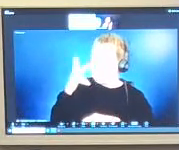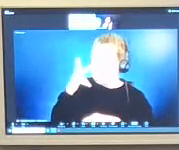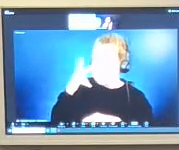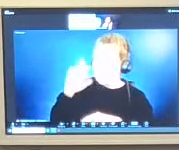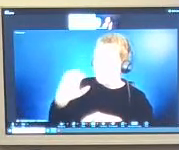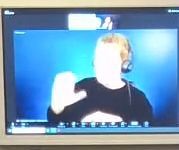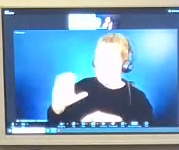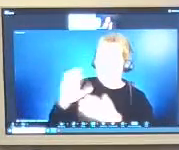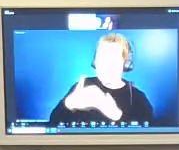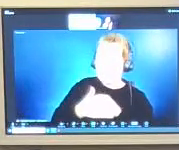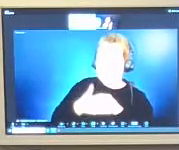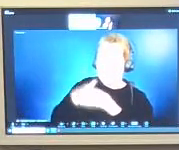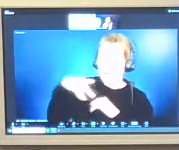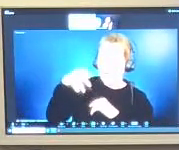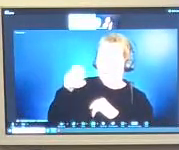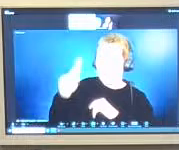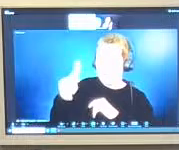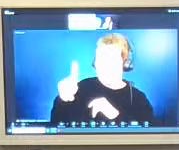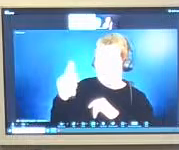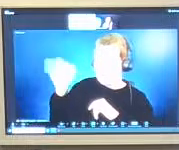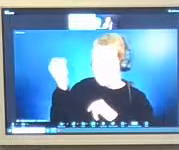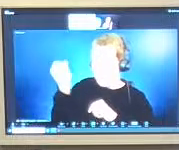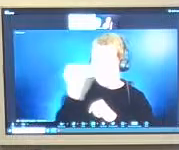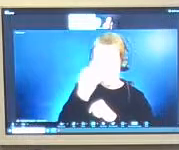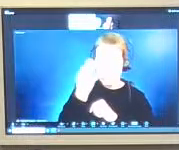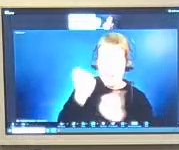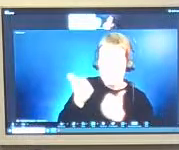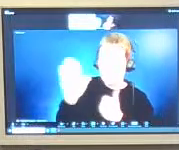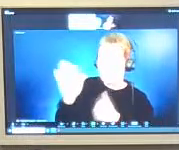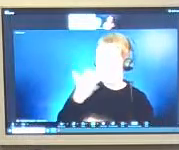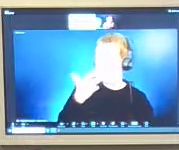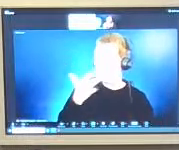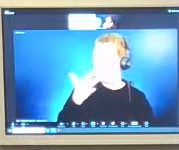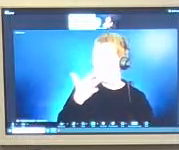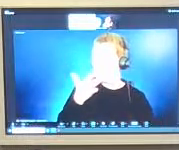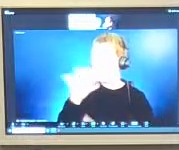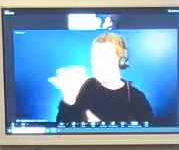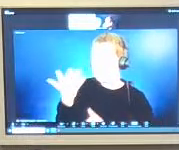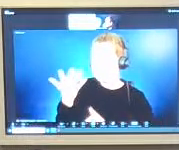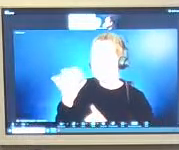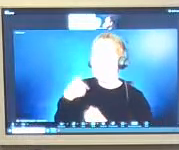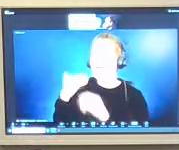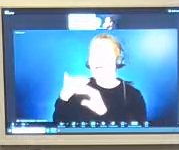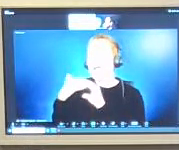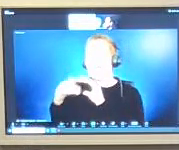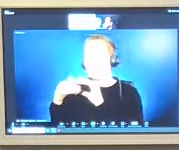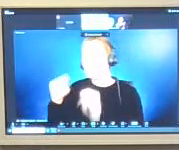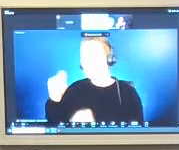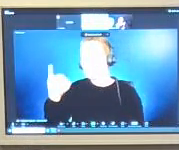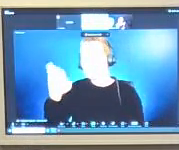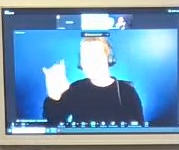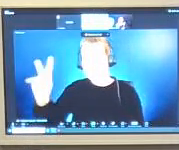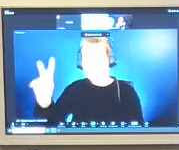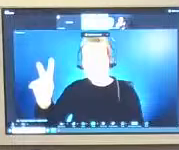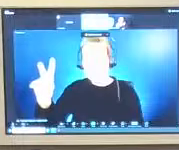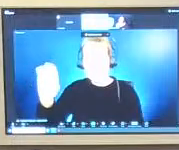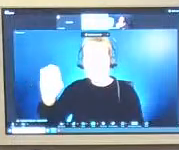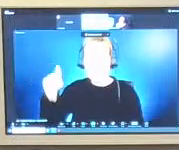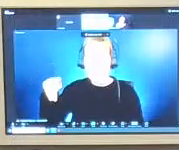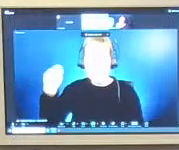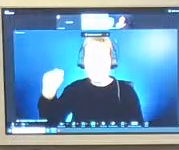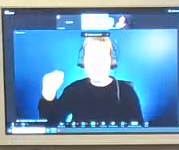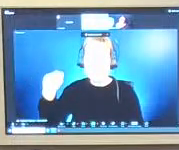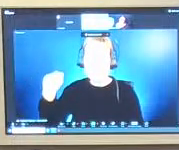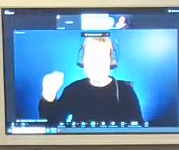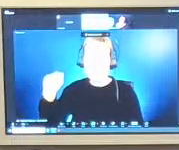them. I was emailing Nick Epps today. He's works with Steve Hutton.